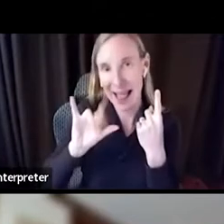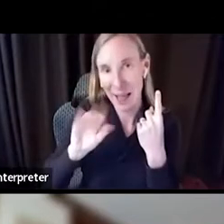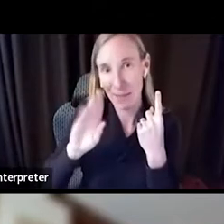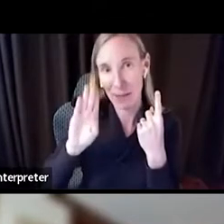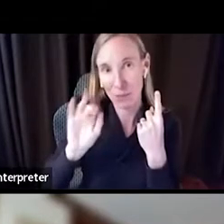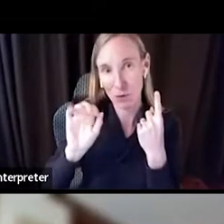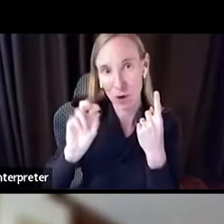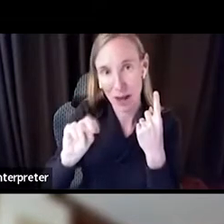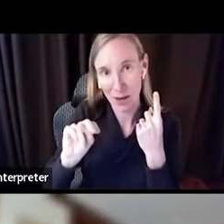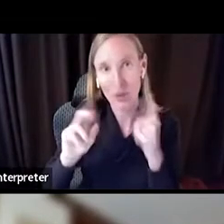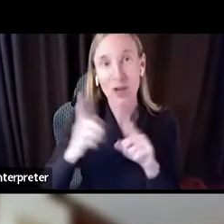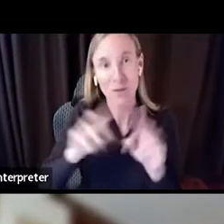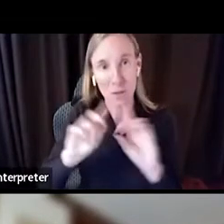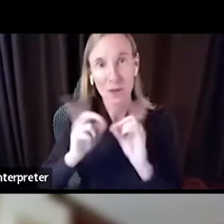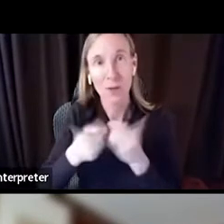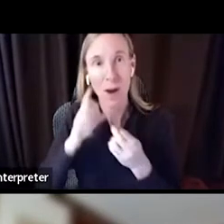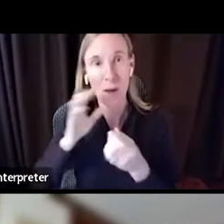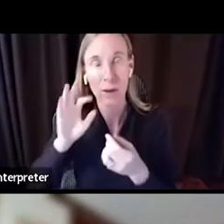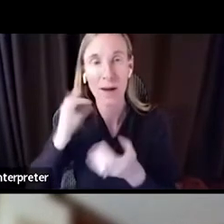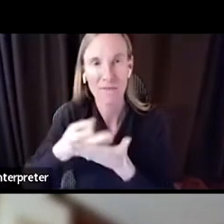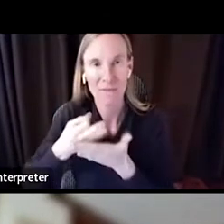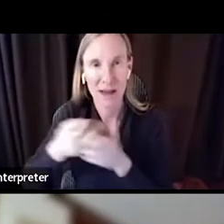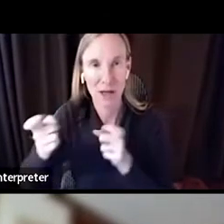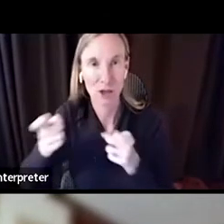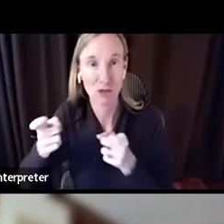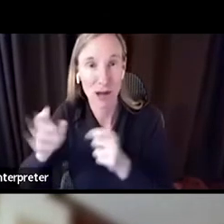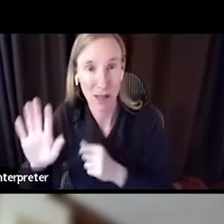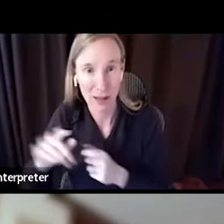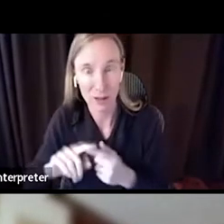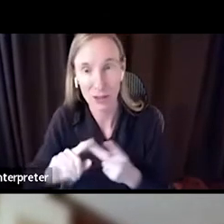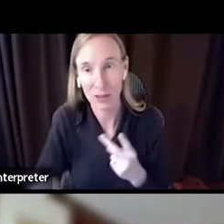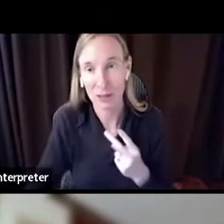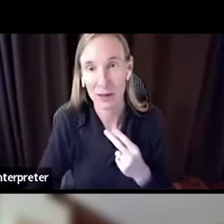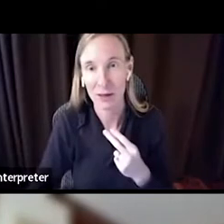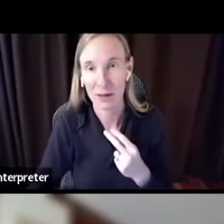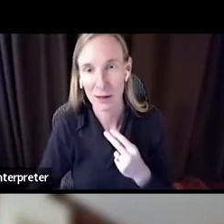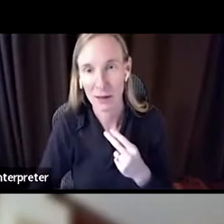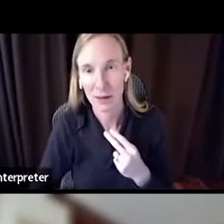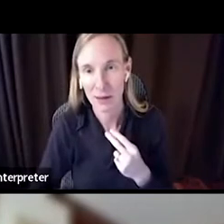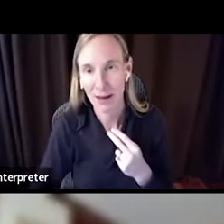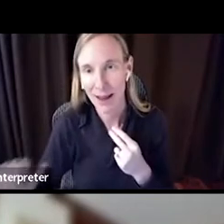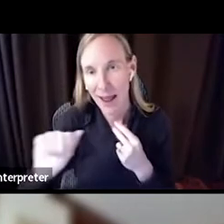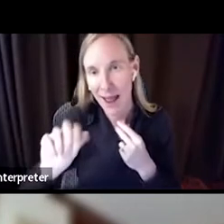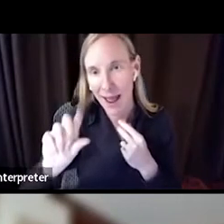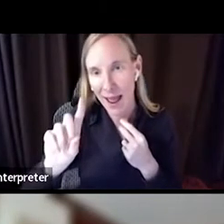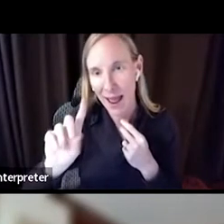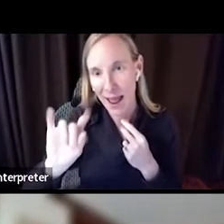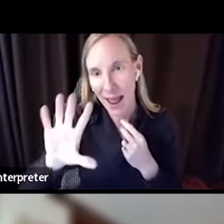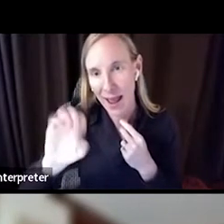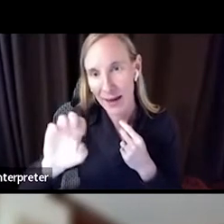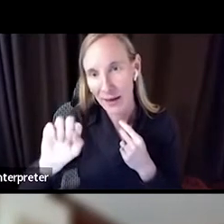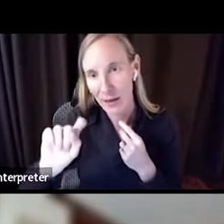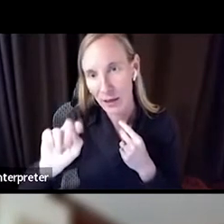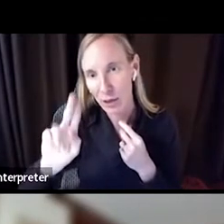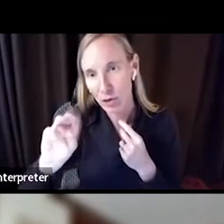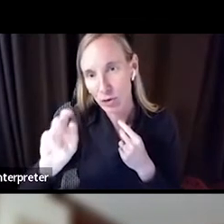Department of Financial Regulation. Addie Stromolo is the Deputy Commissioner of the